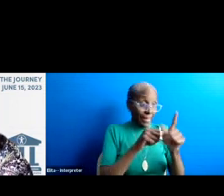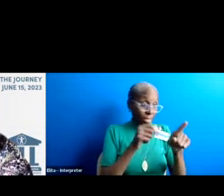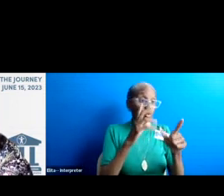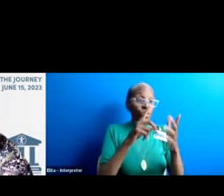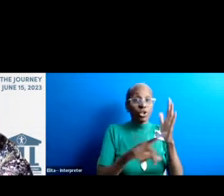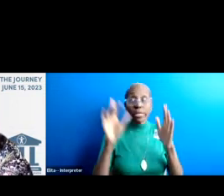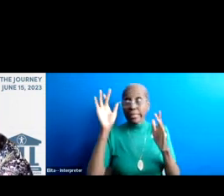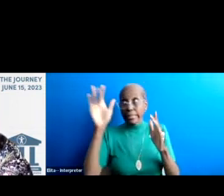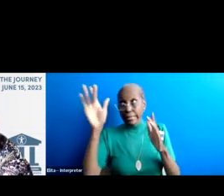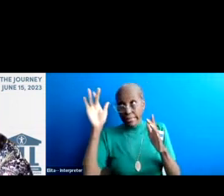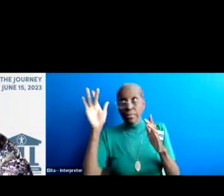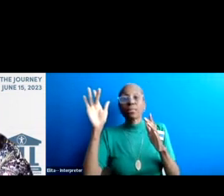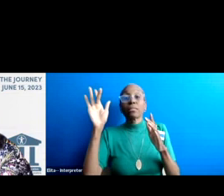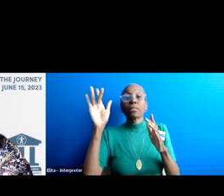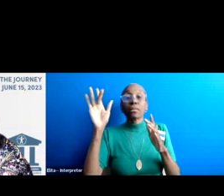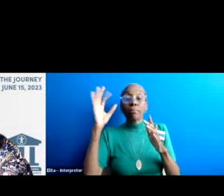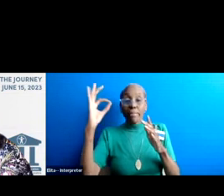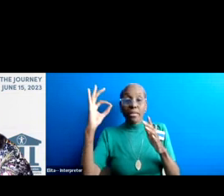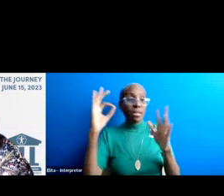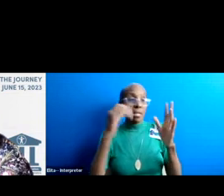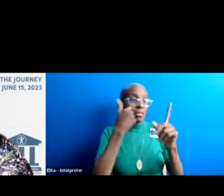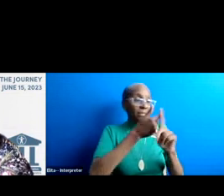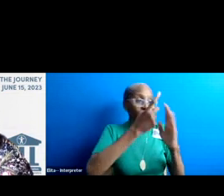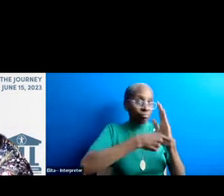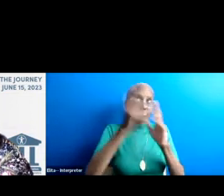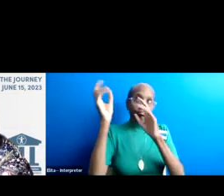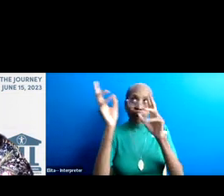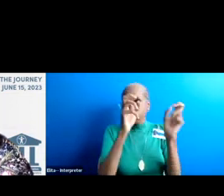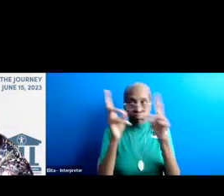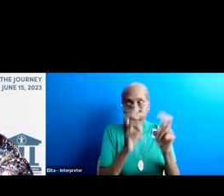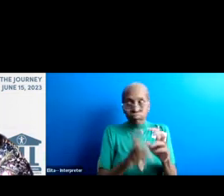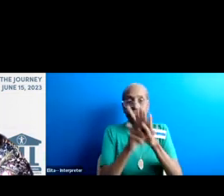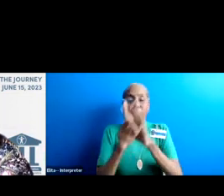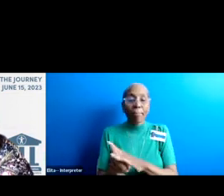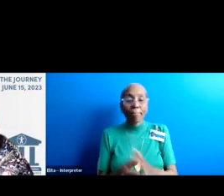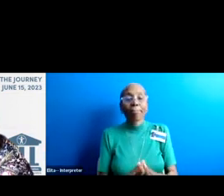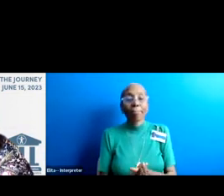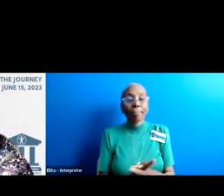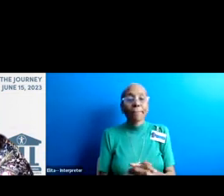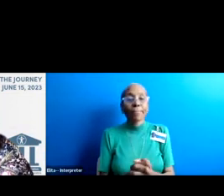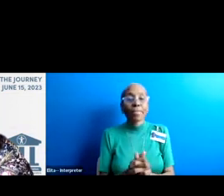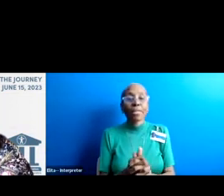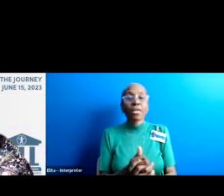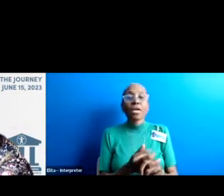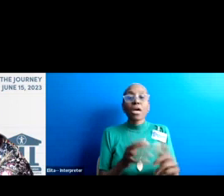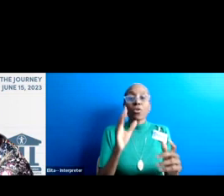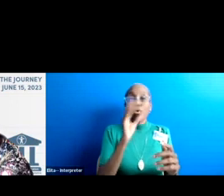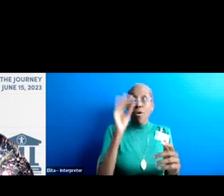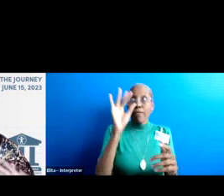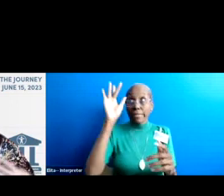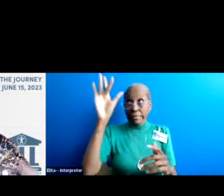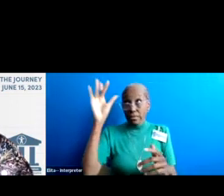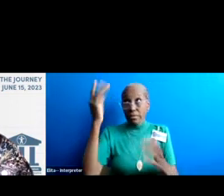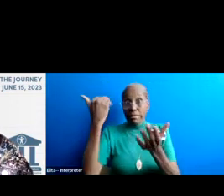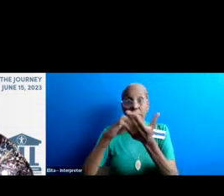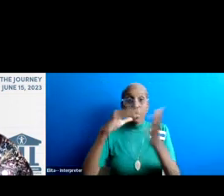want to check and then click this button right there, and it should pop up. If you want it to go off, then you can just click the button